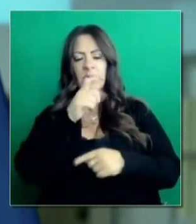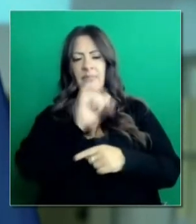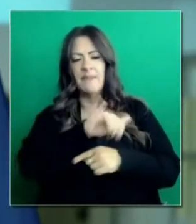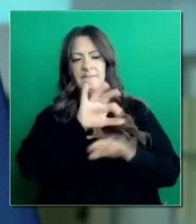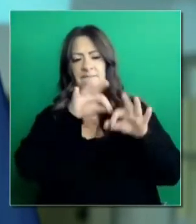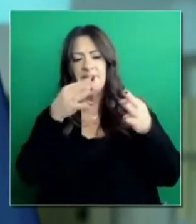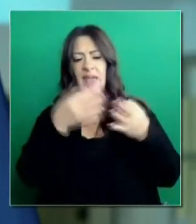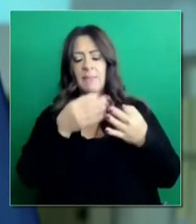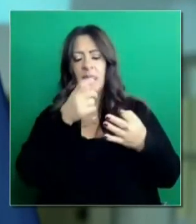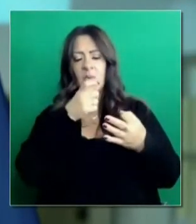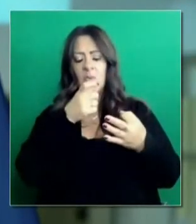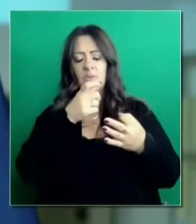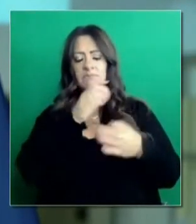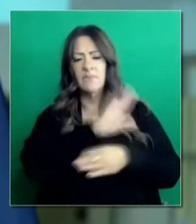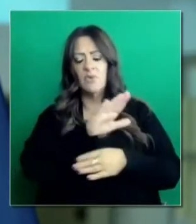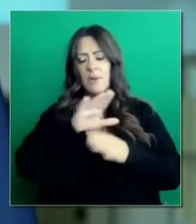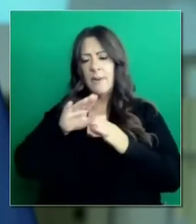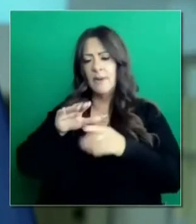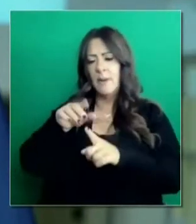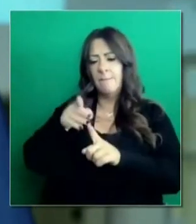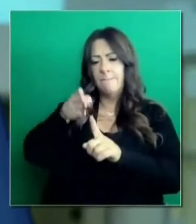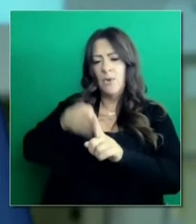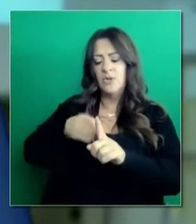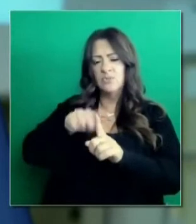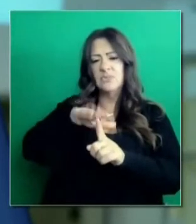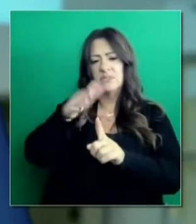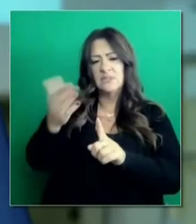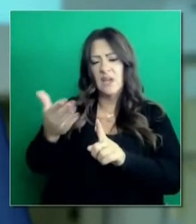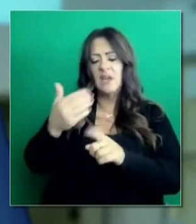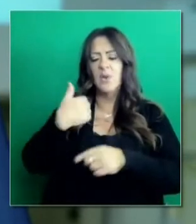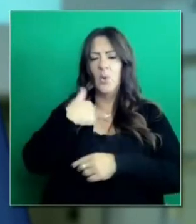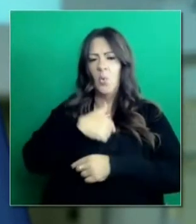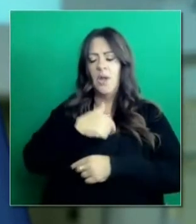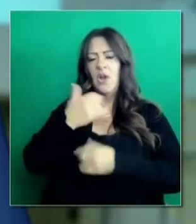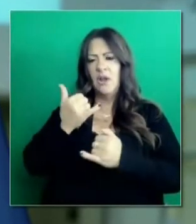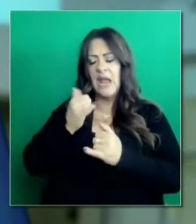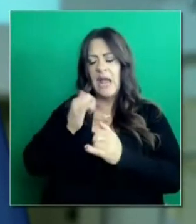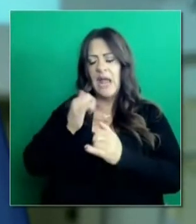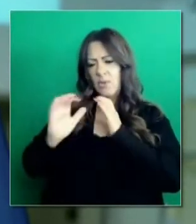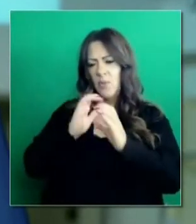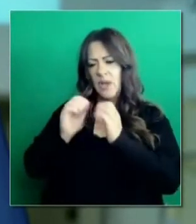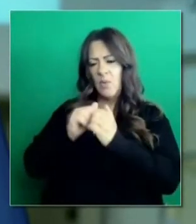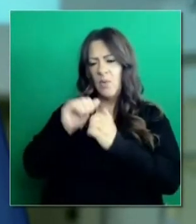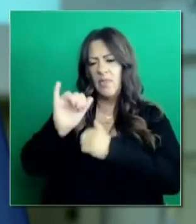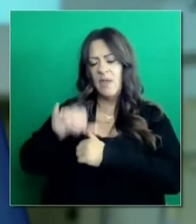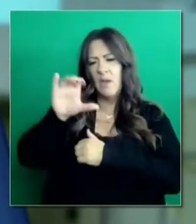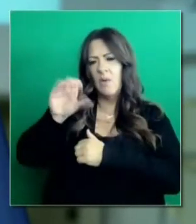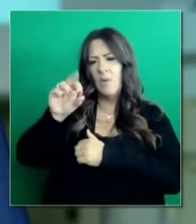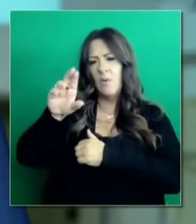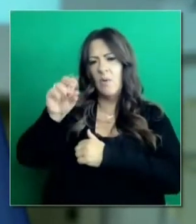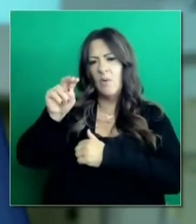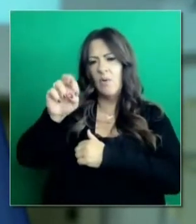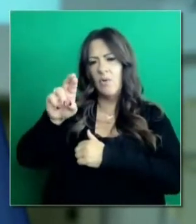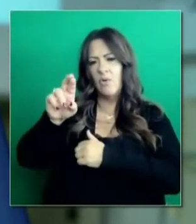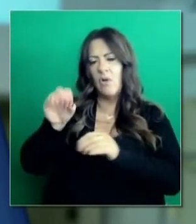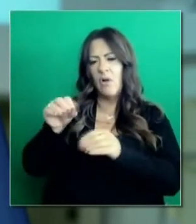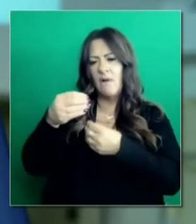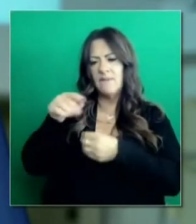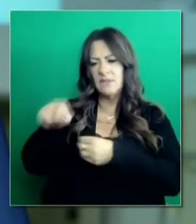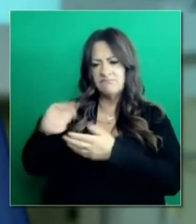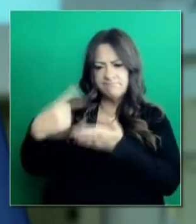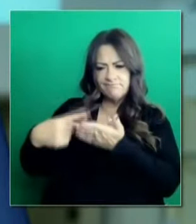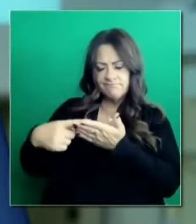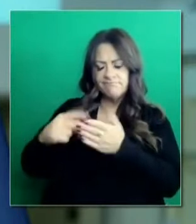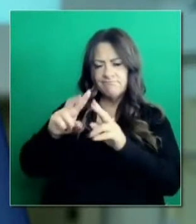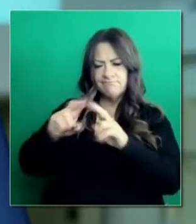case. We're working closely with the coroner, the health officer in that county to determine the details around the case. Certainly,